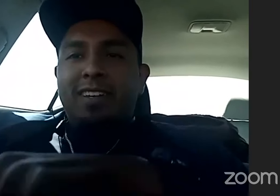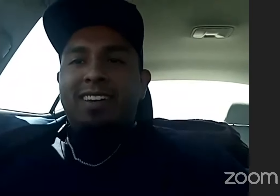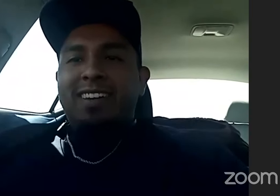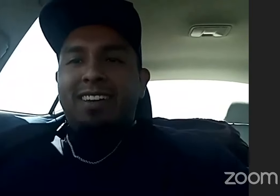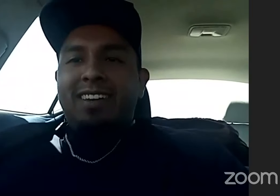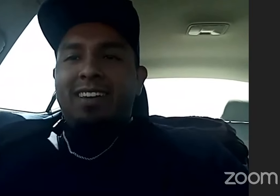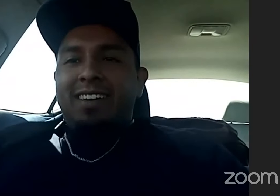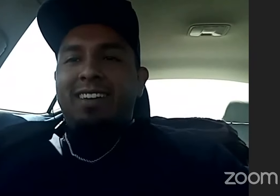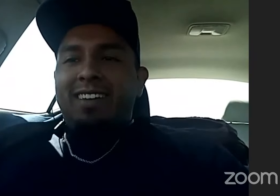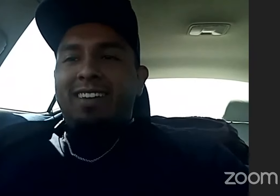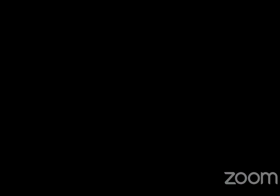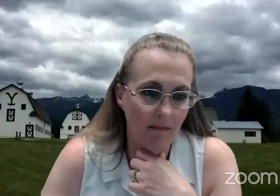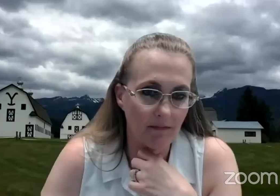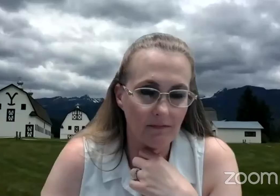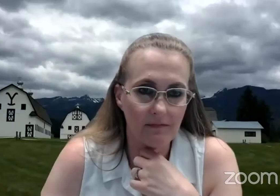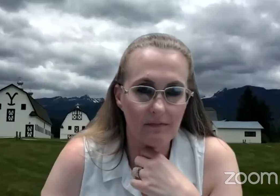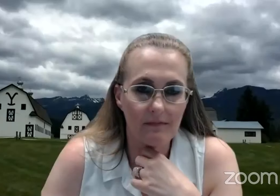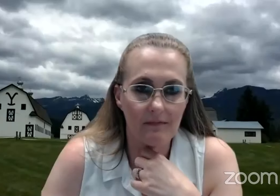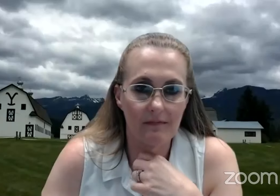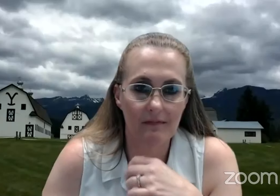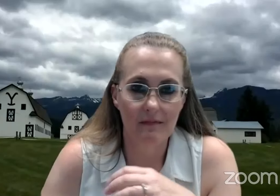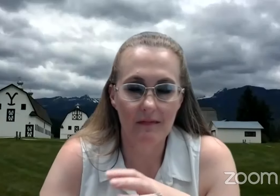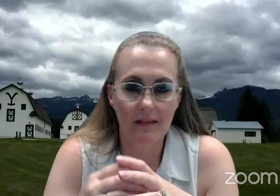going. Yep.